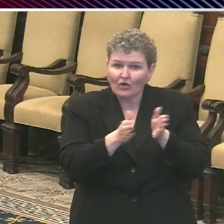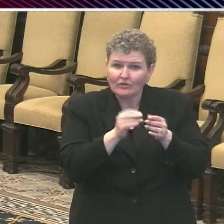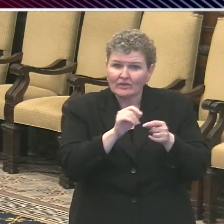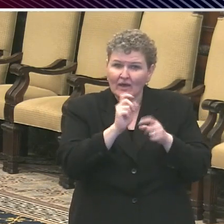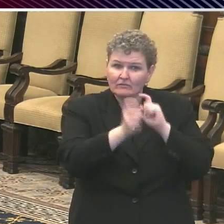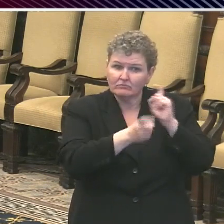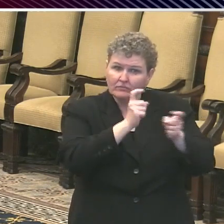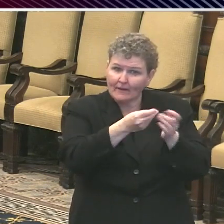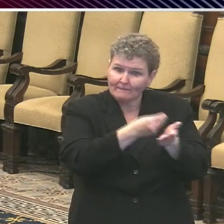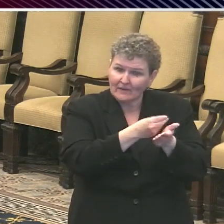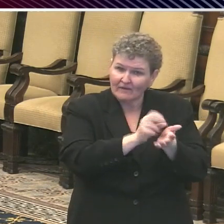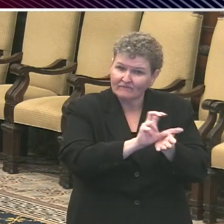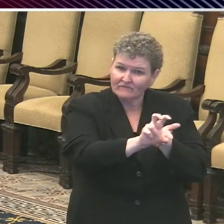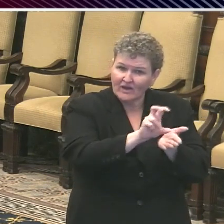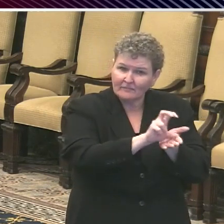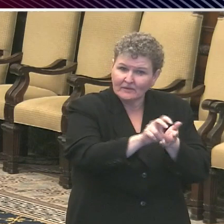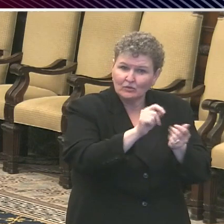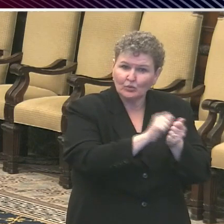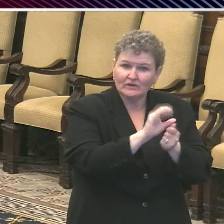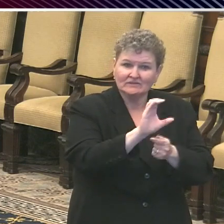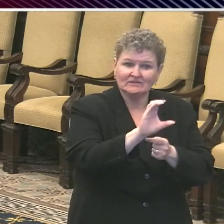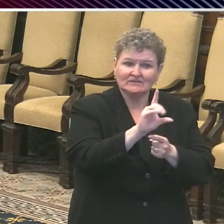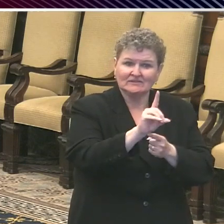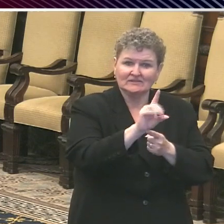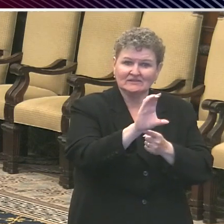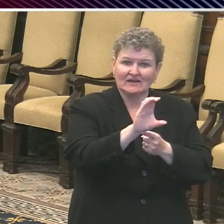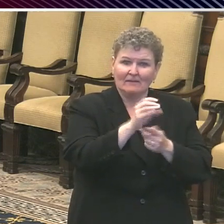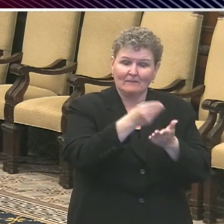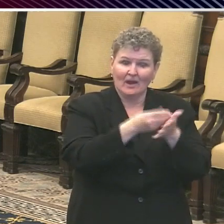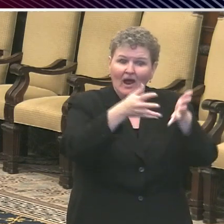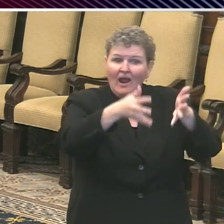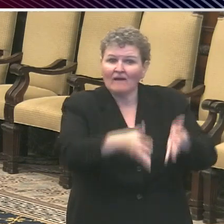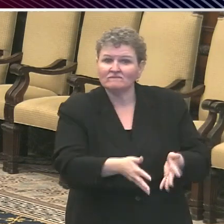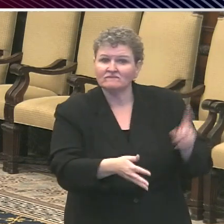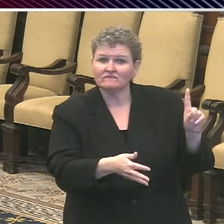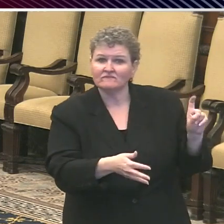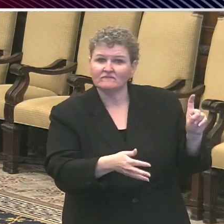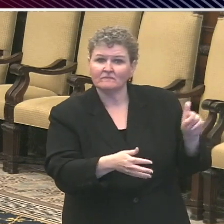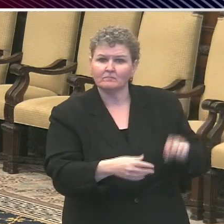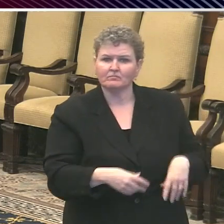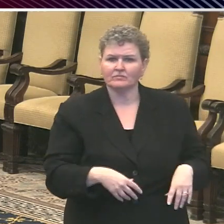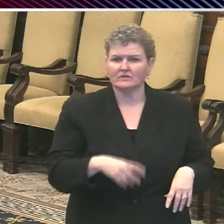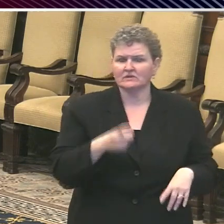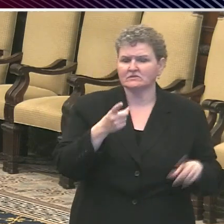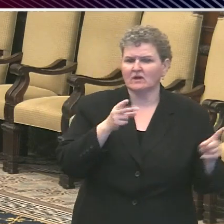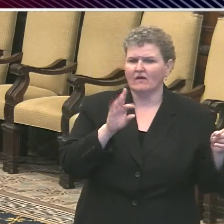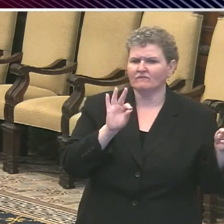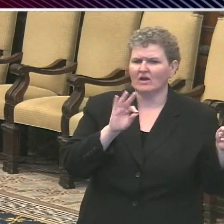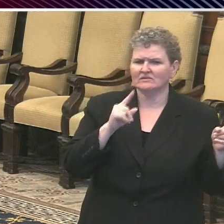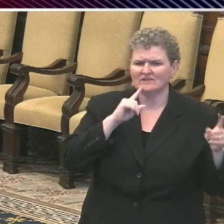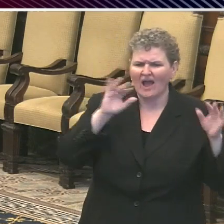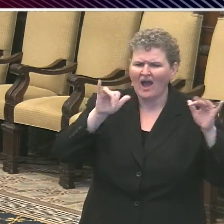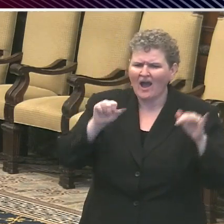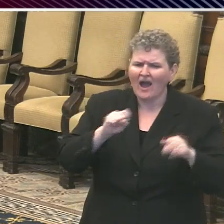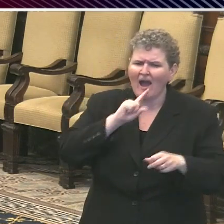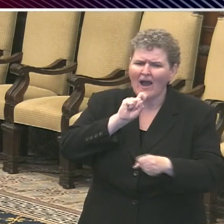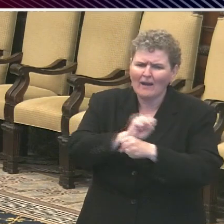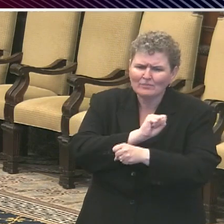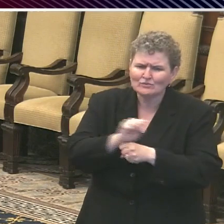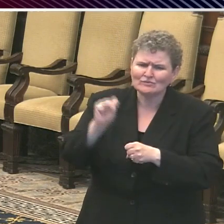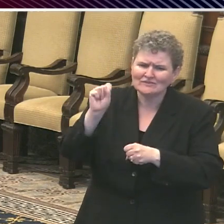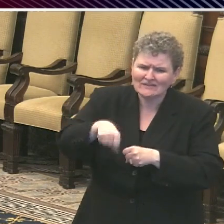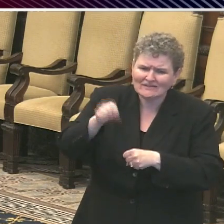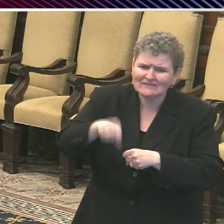funding from that CDC grant? It's absolutely possible. That is $92 million for 2.5 years